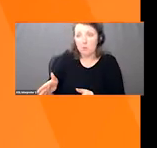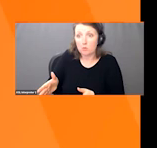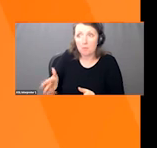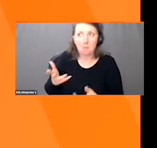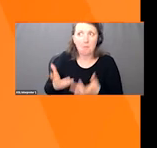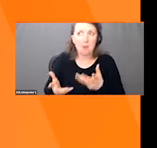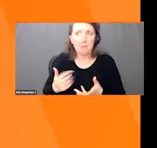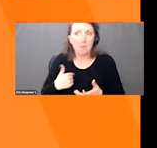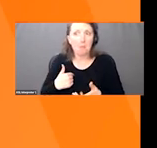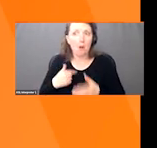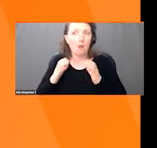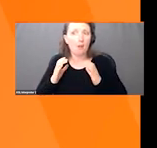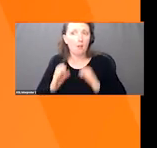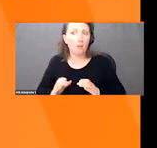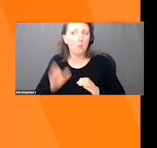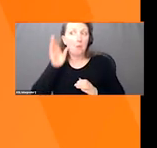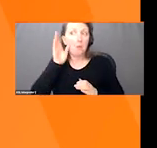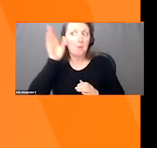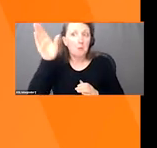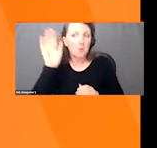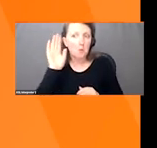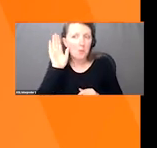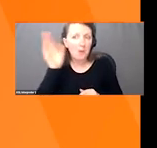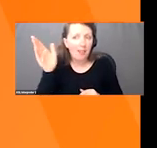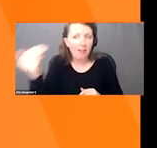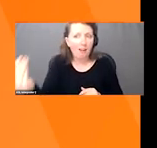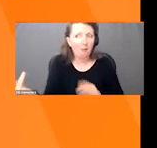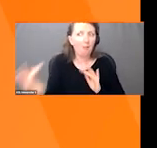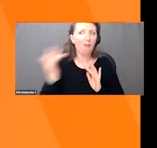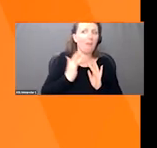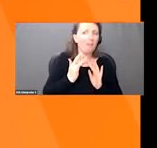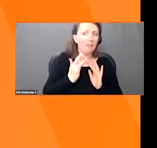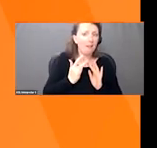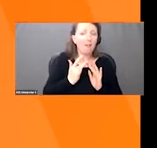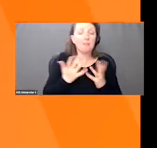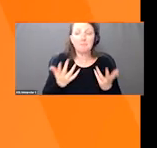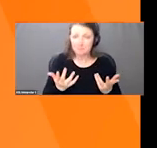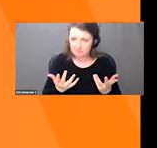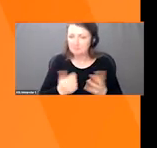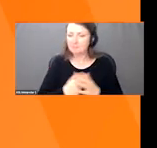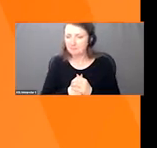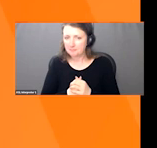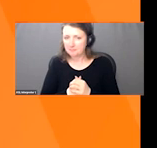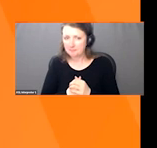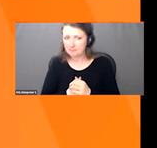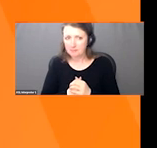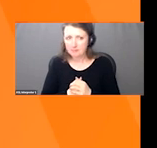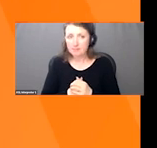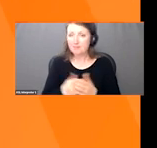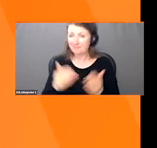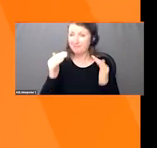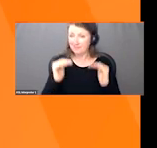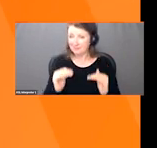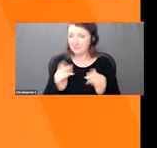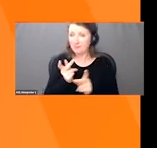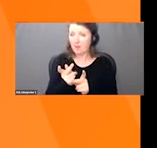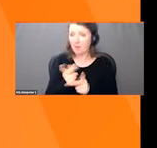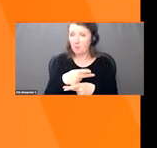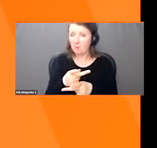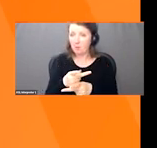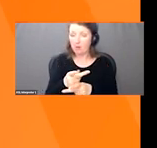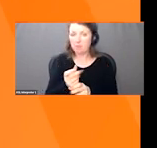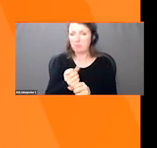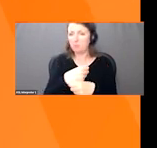Okay, product pages. Product pages do require you to have a business account. A business